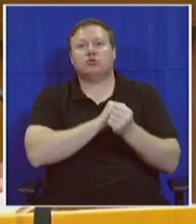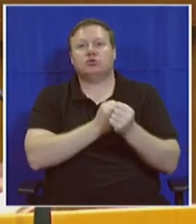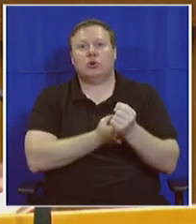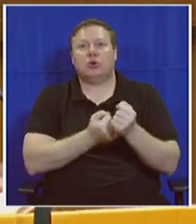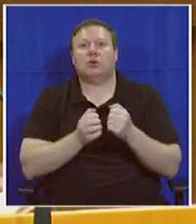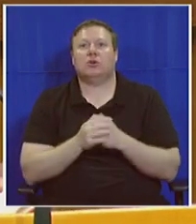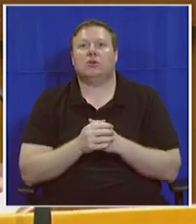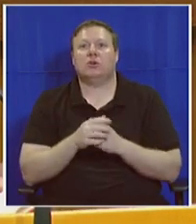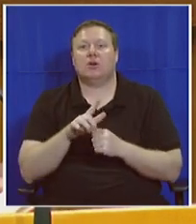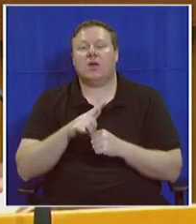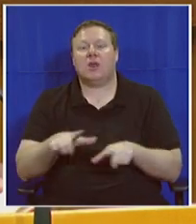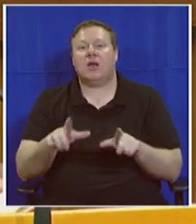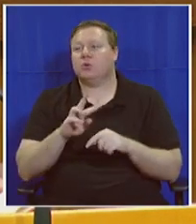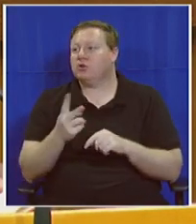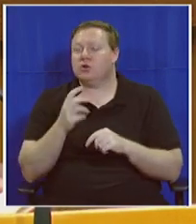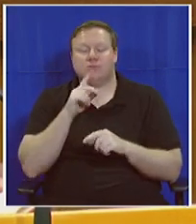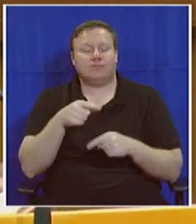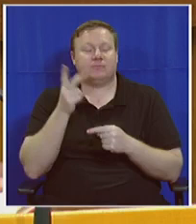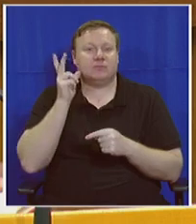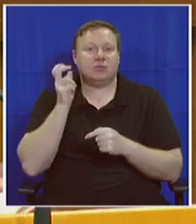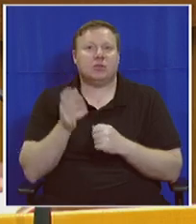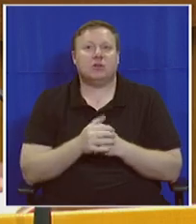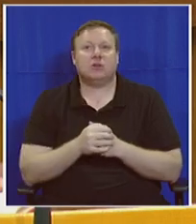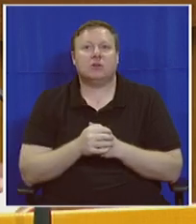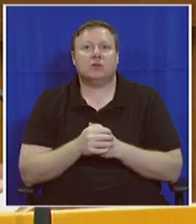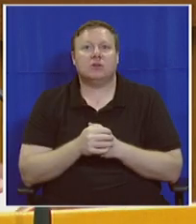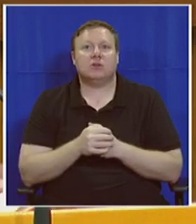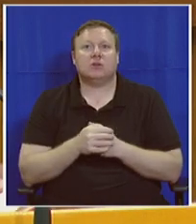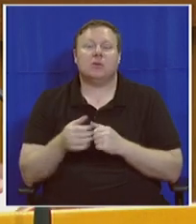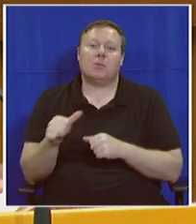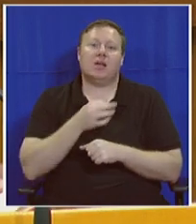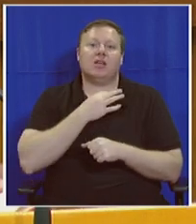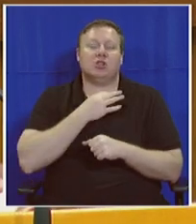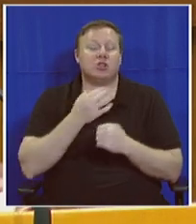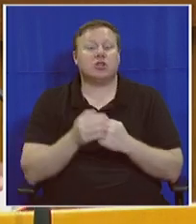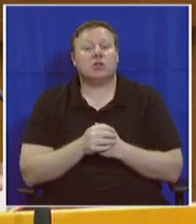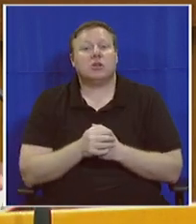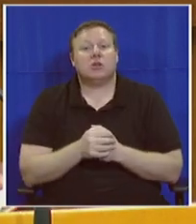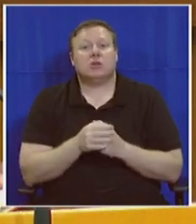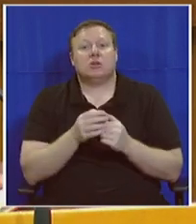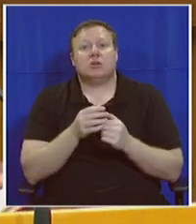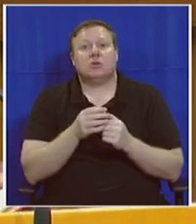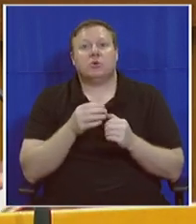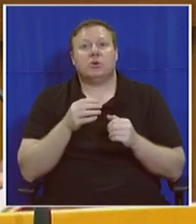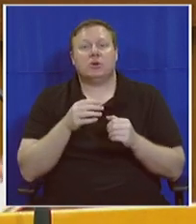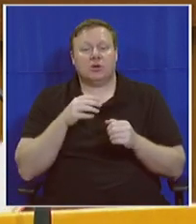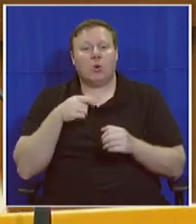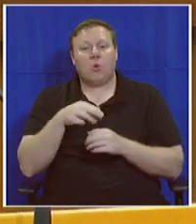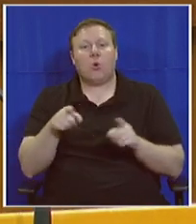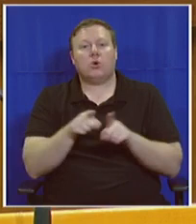us, it's just a matter of time, we're going to walk on the same journey. Lala kakuhle